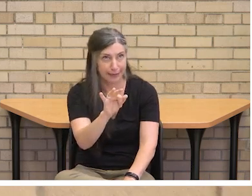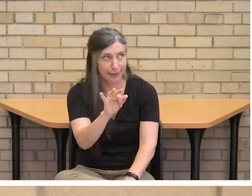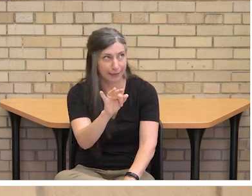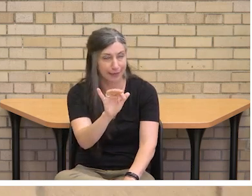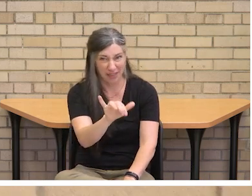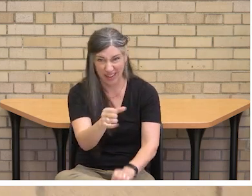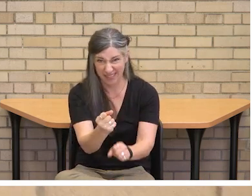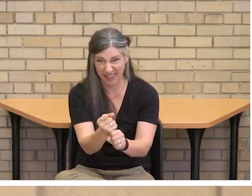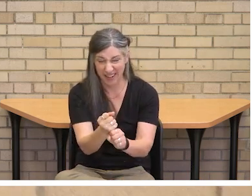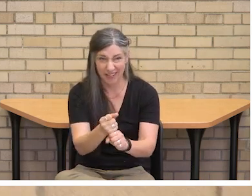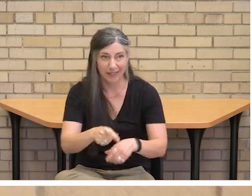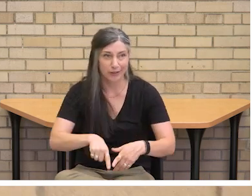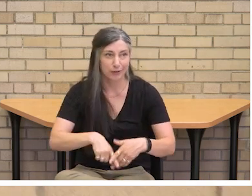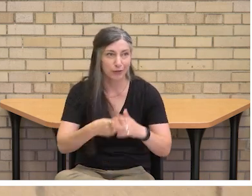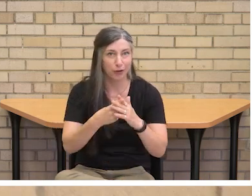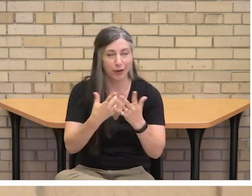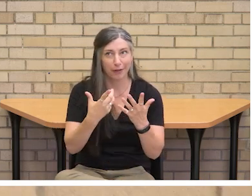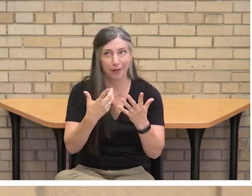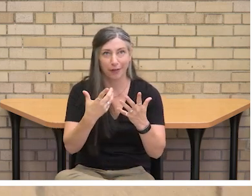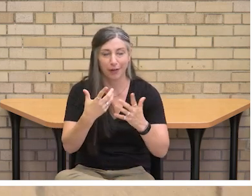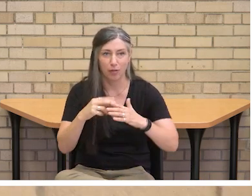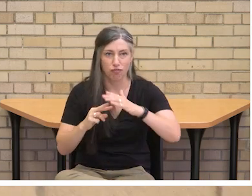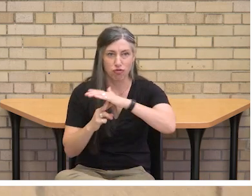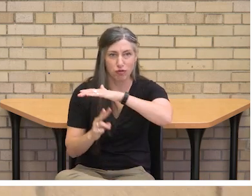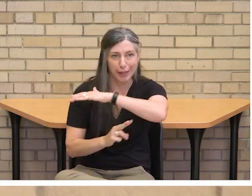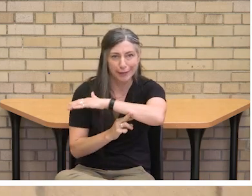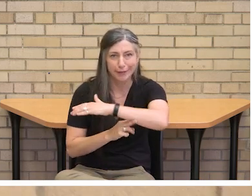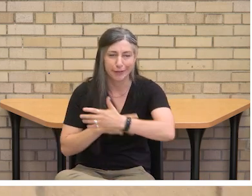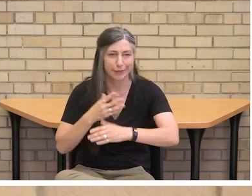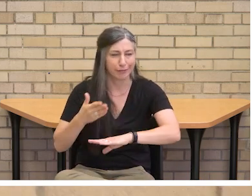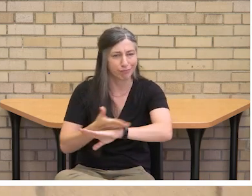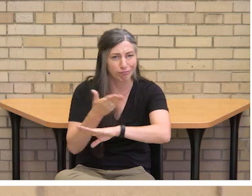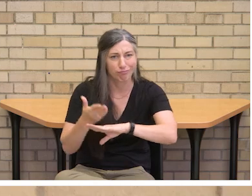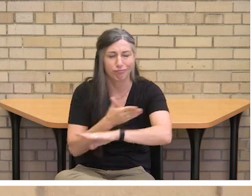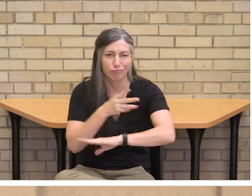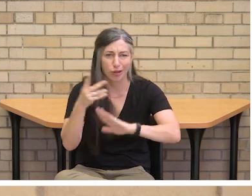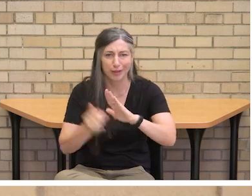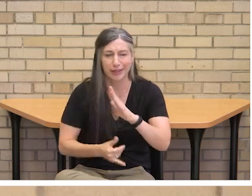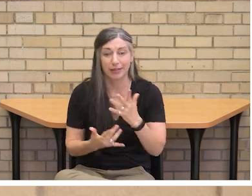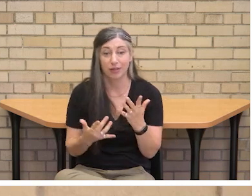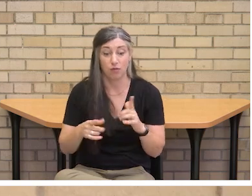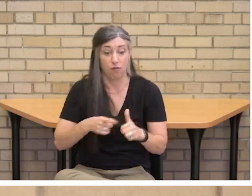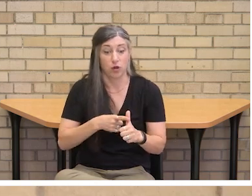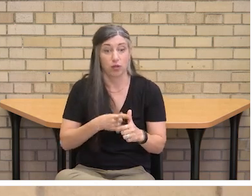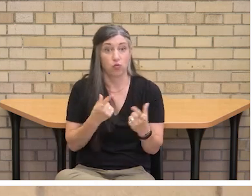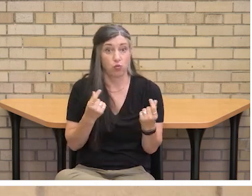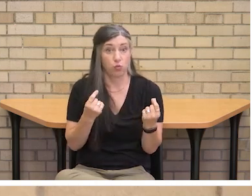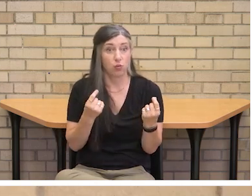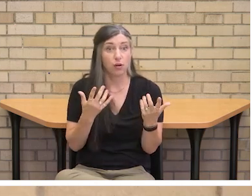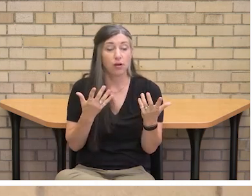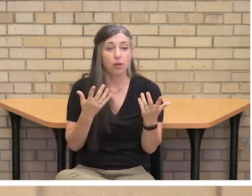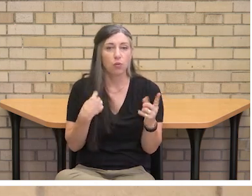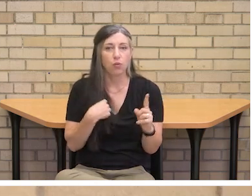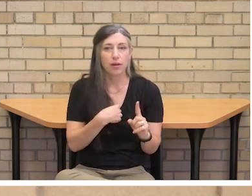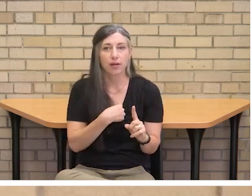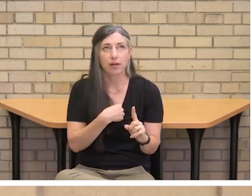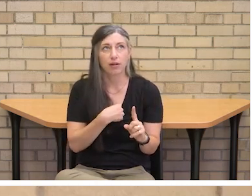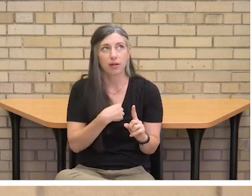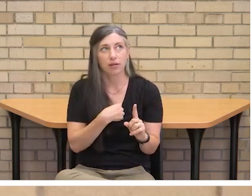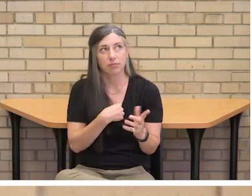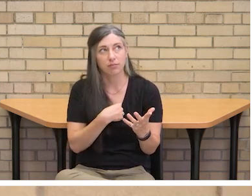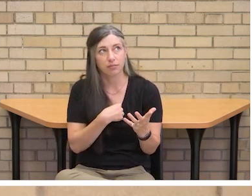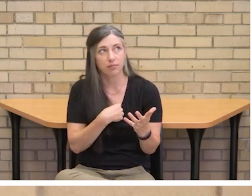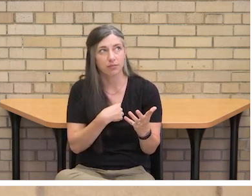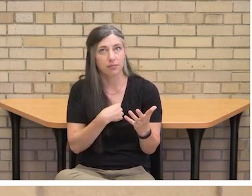off a bridge rehabilitation project, the first step of which was based